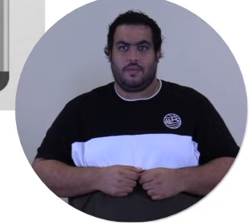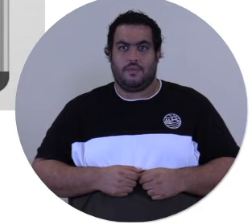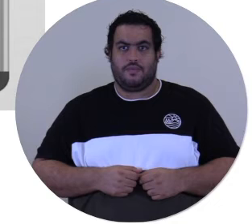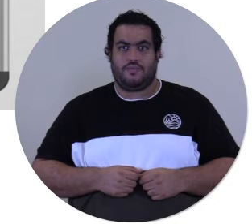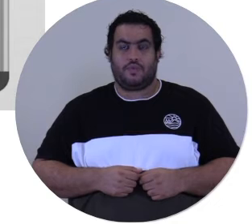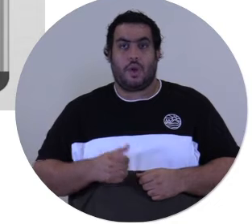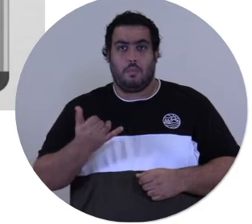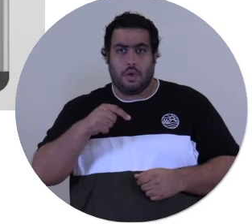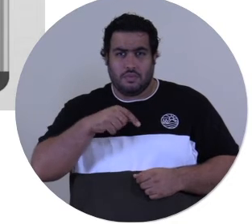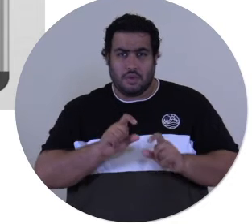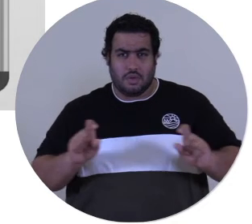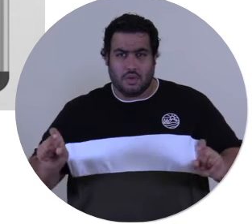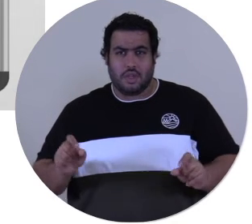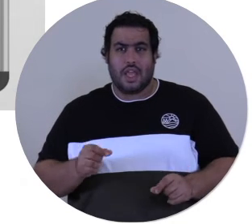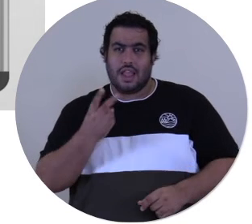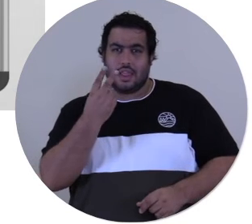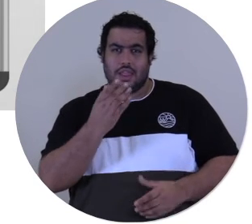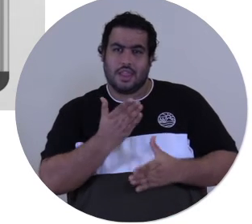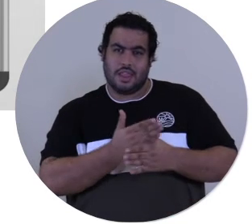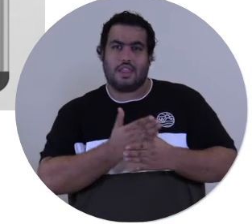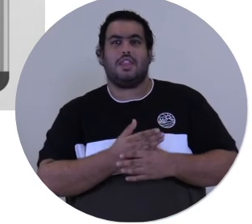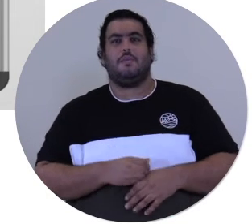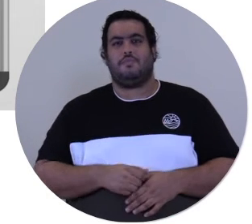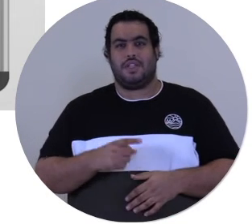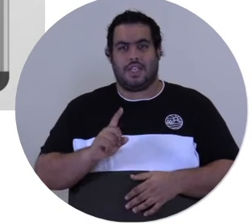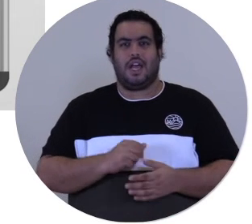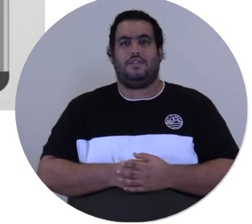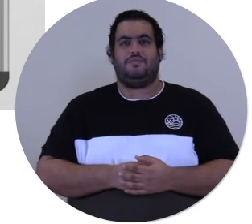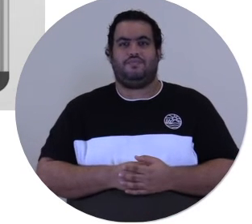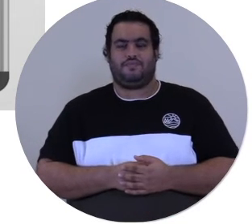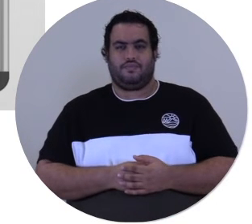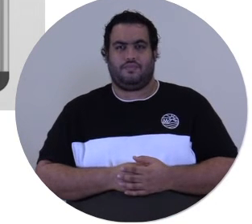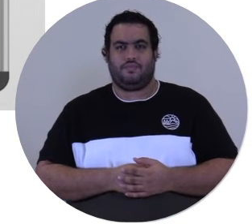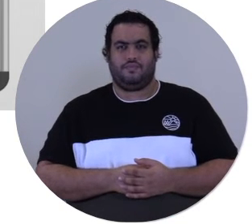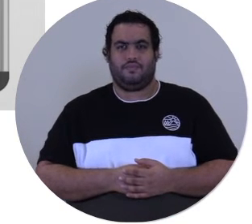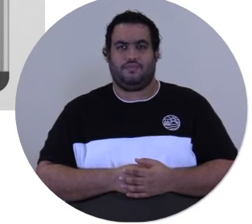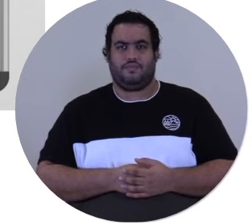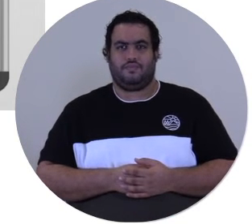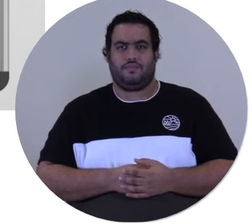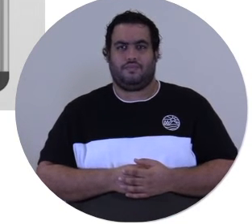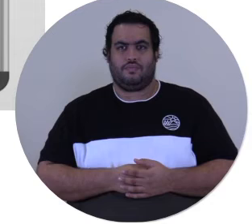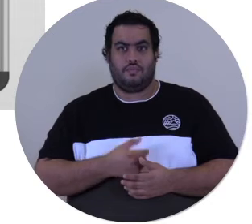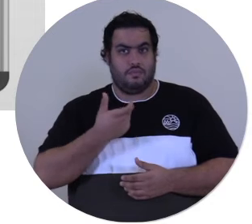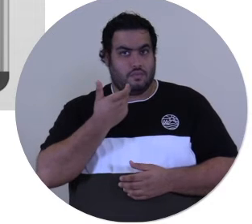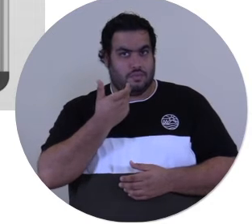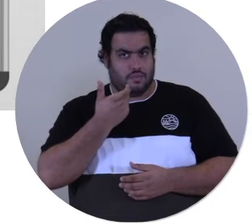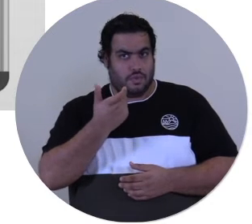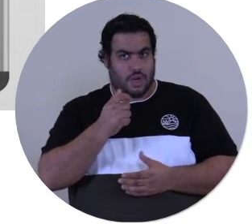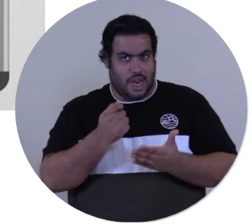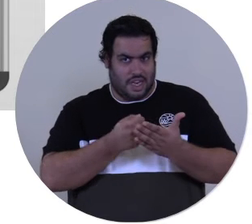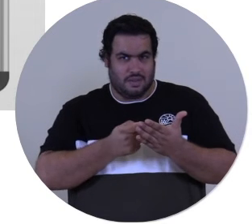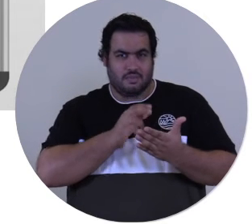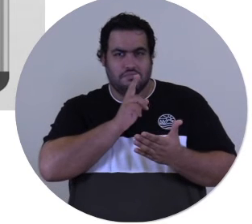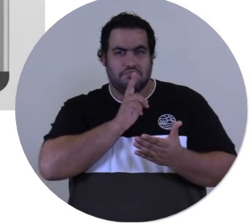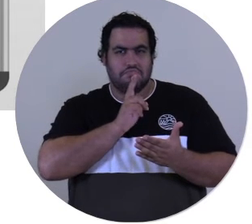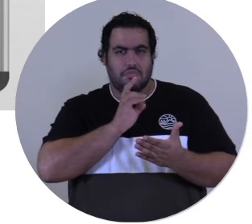least 2 causes, reasons, or effects according to what the question asks from you. Pay attention to